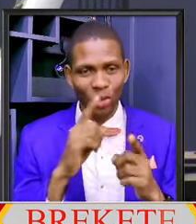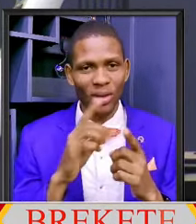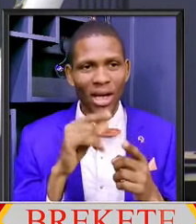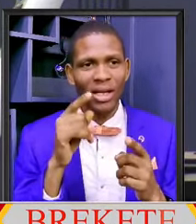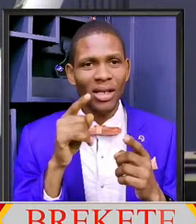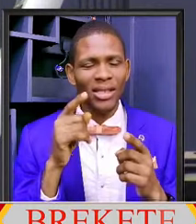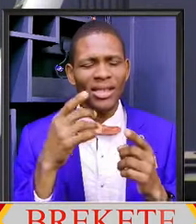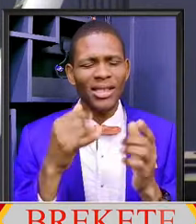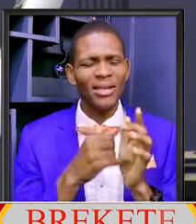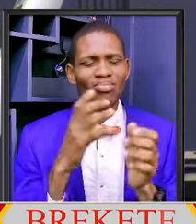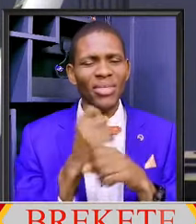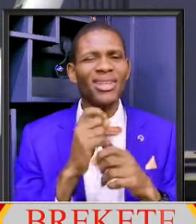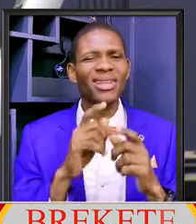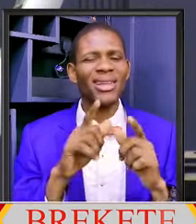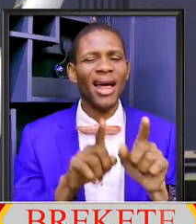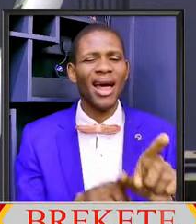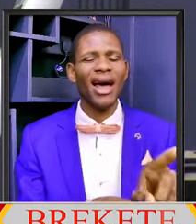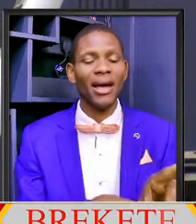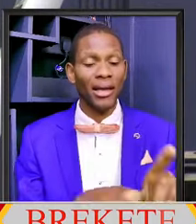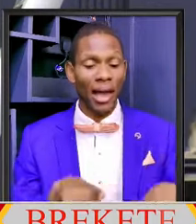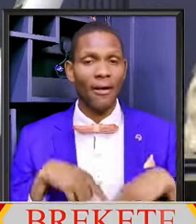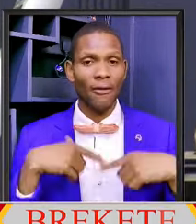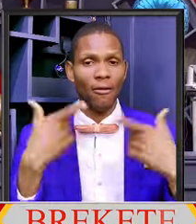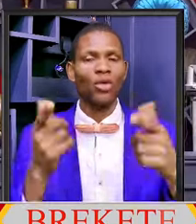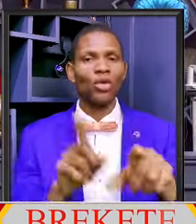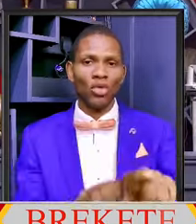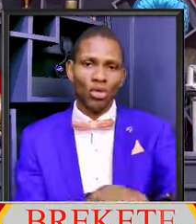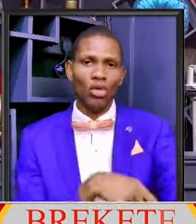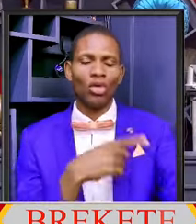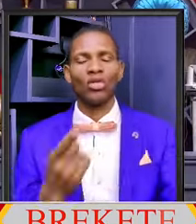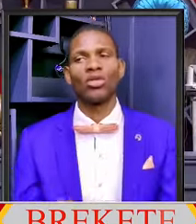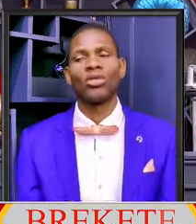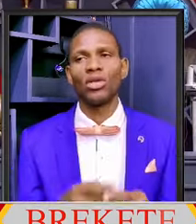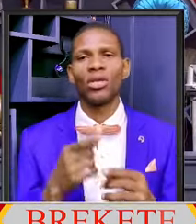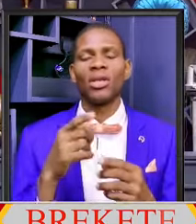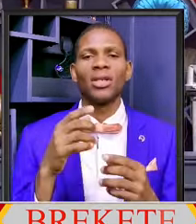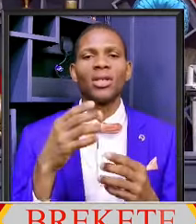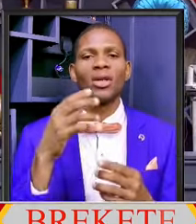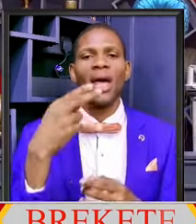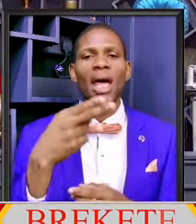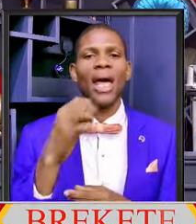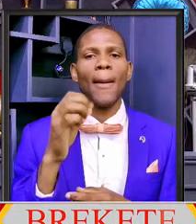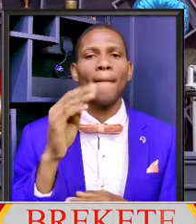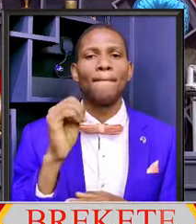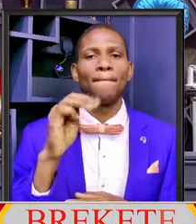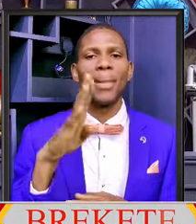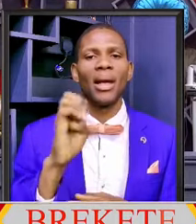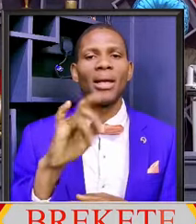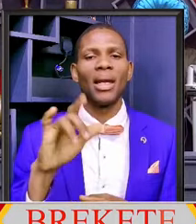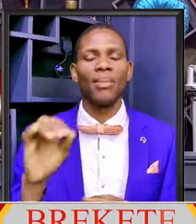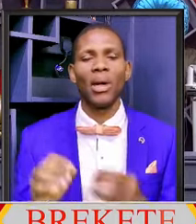It elongate life. Are we together? Unahembe lembe.